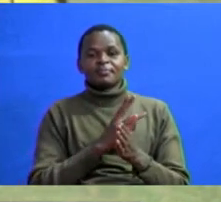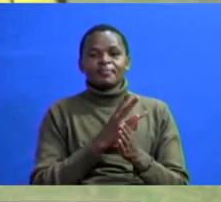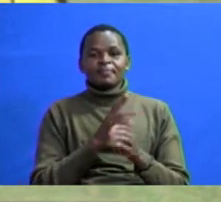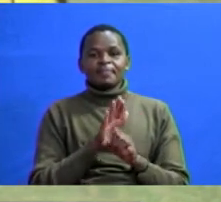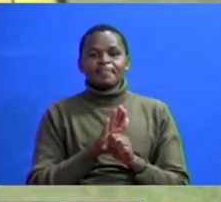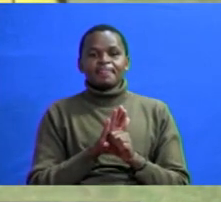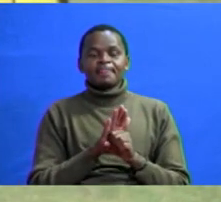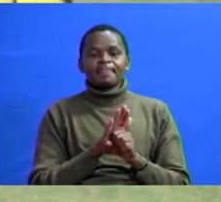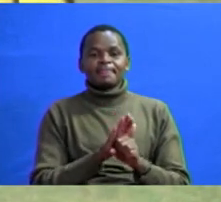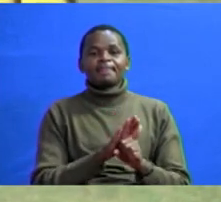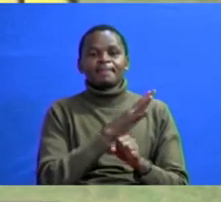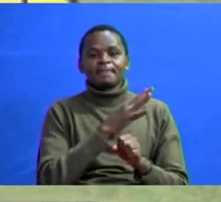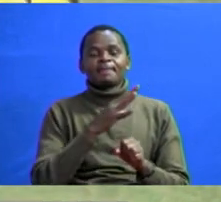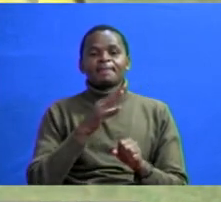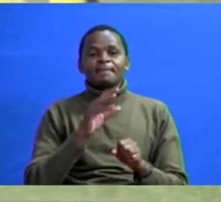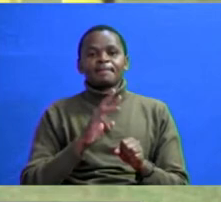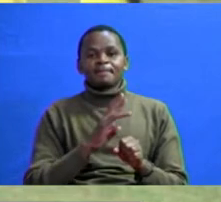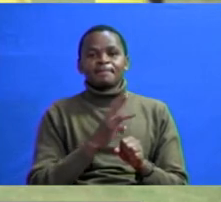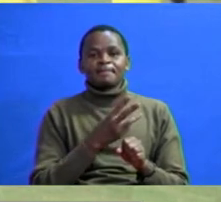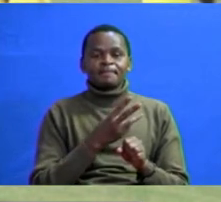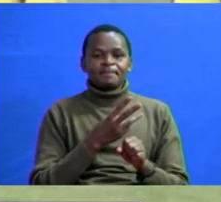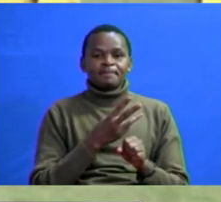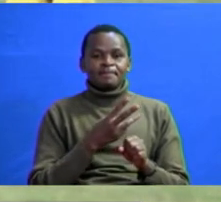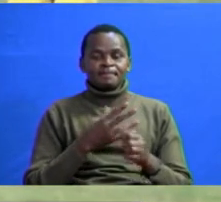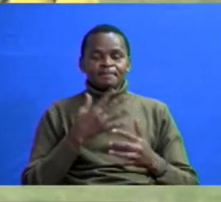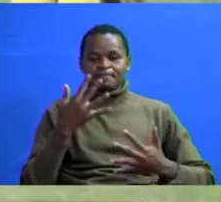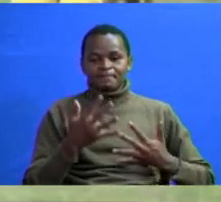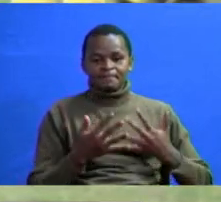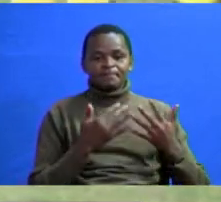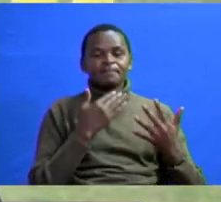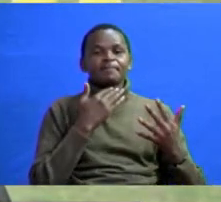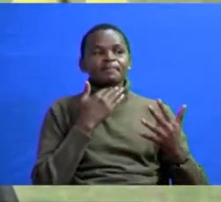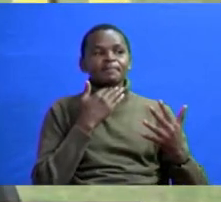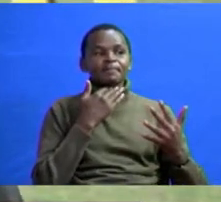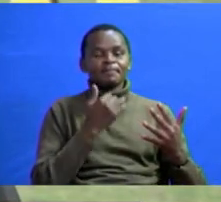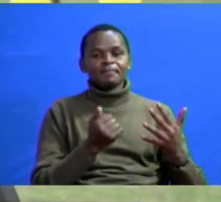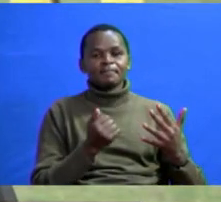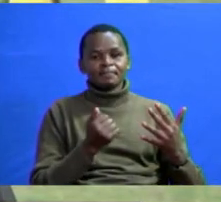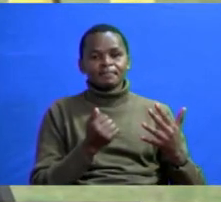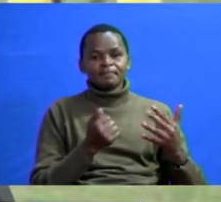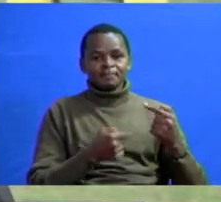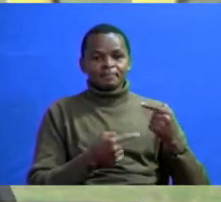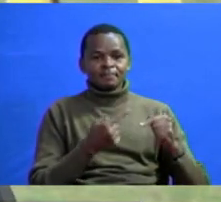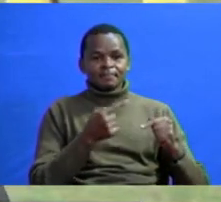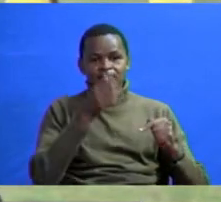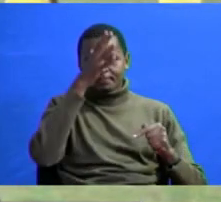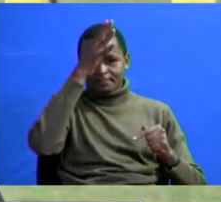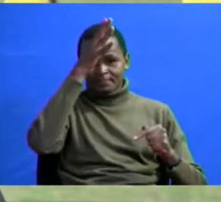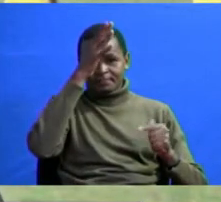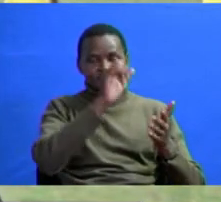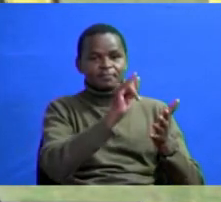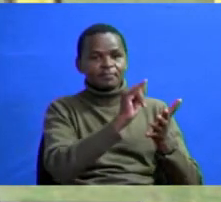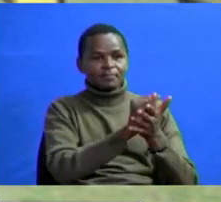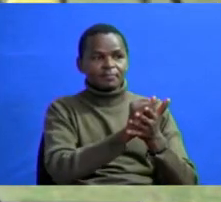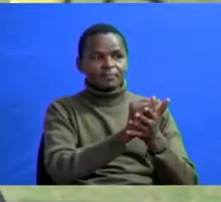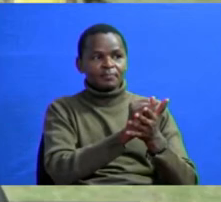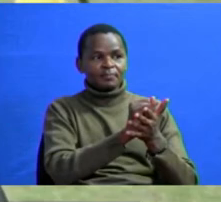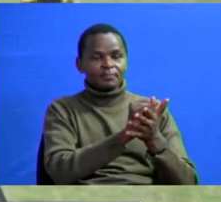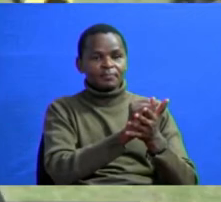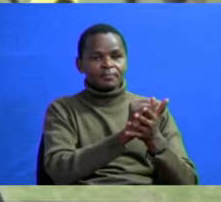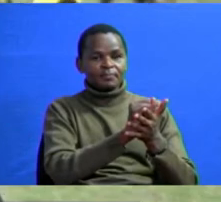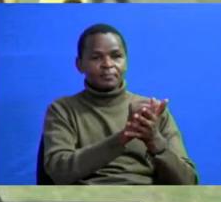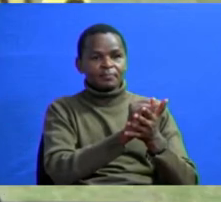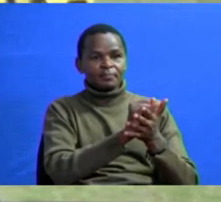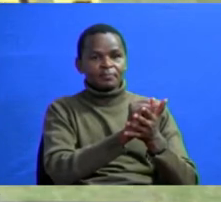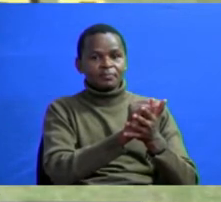pushing, and we're just all happy, and we want also to win the Sunday game so that we all